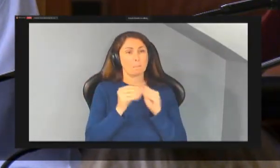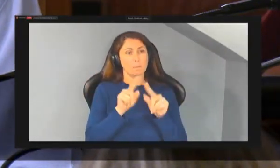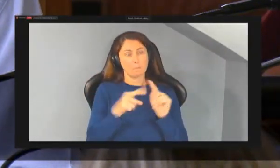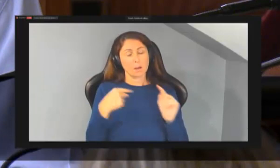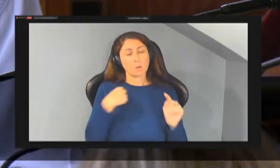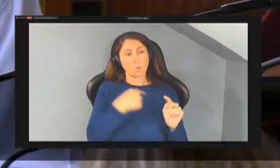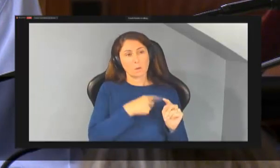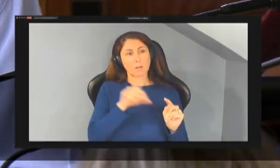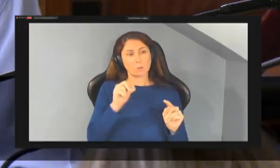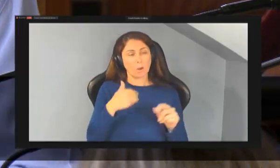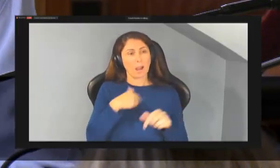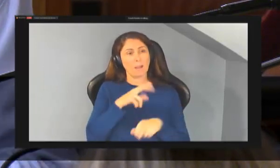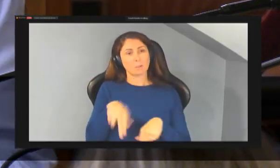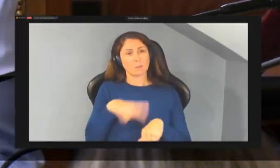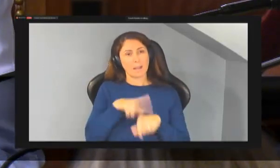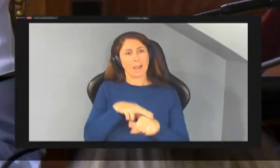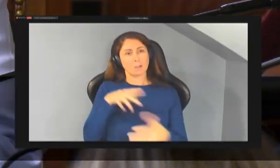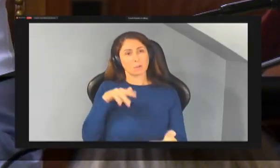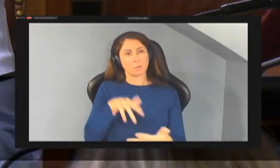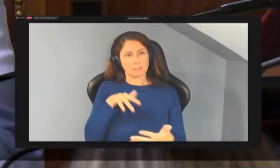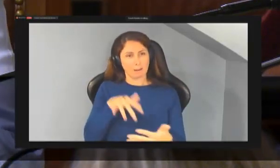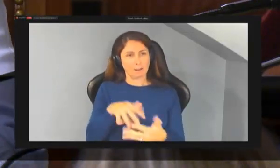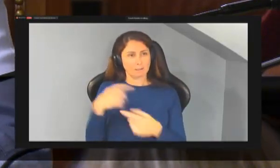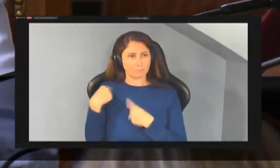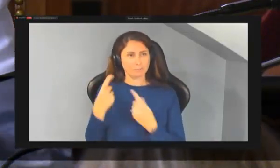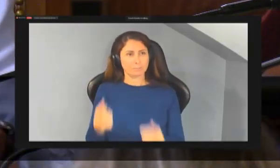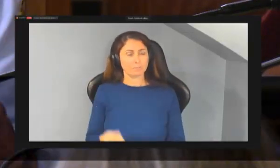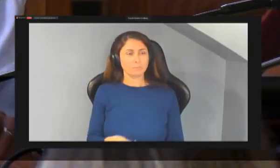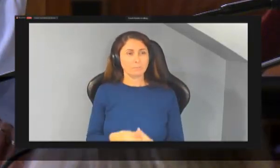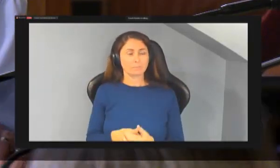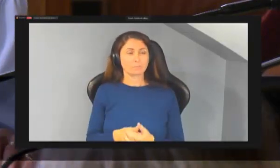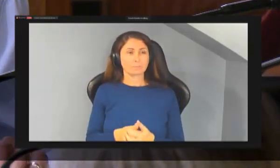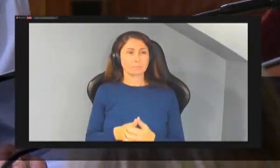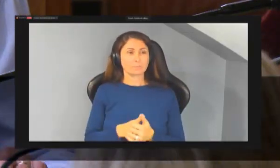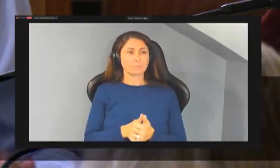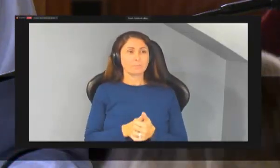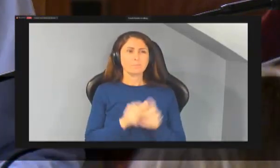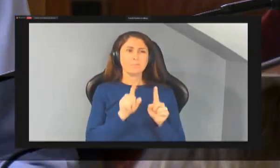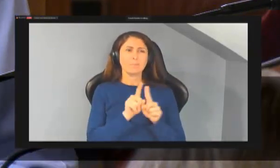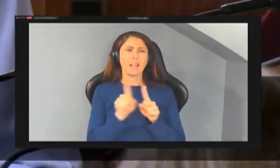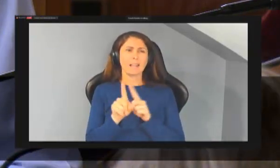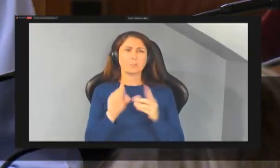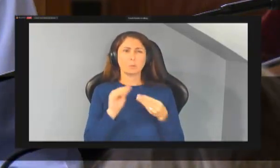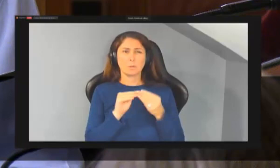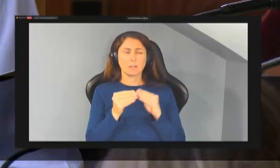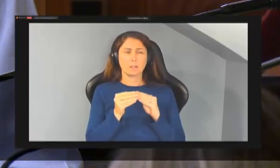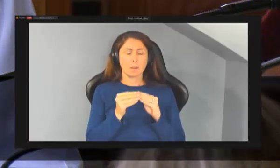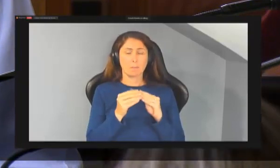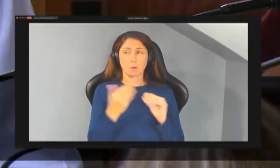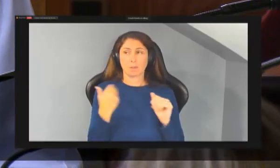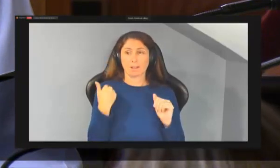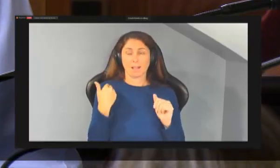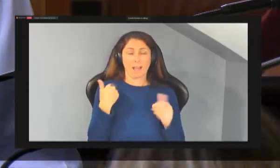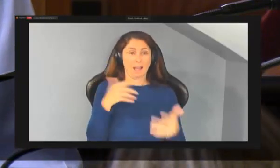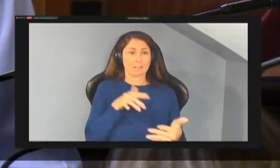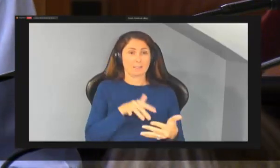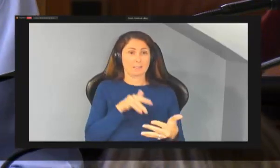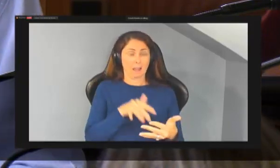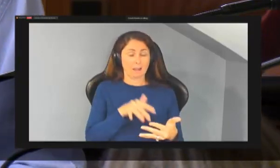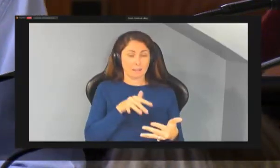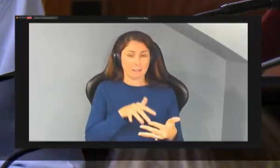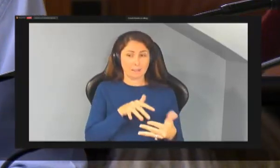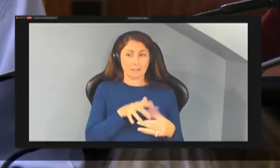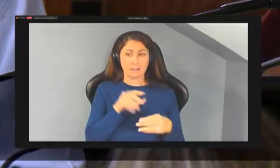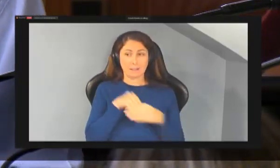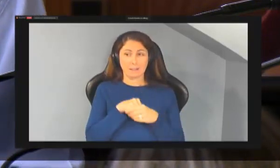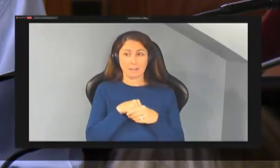some national studies that have been done. And as to the numbers of deer, the last study that was done in